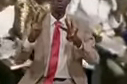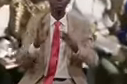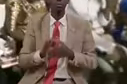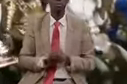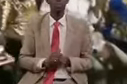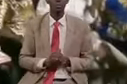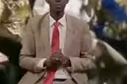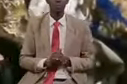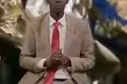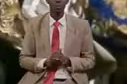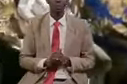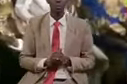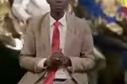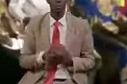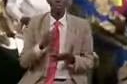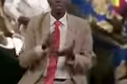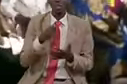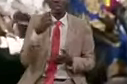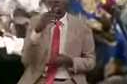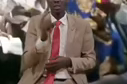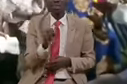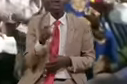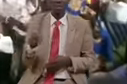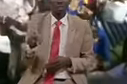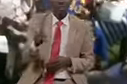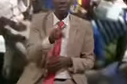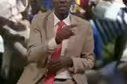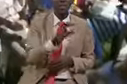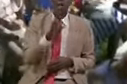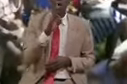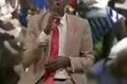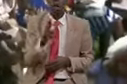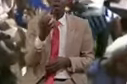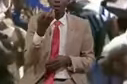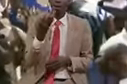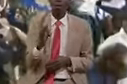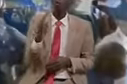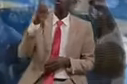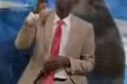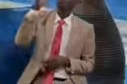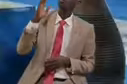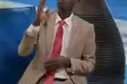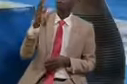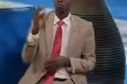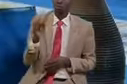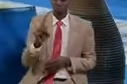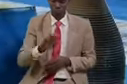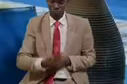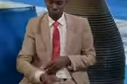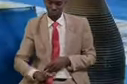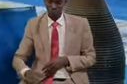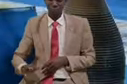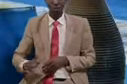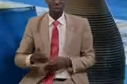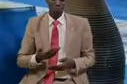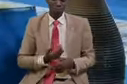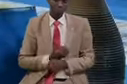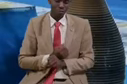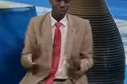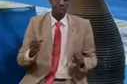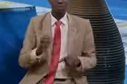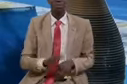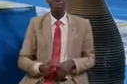looking at verse 4. It says, ye are of God, little children, born again children,